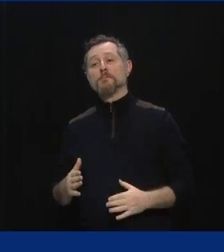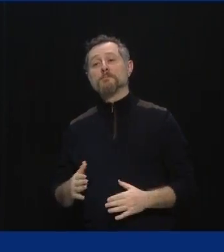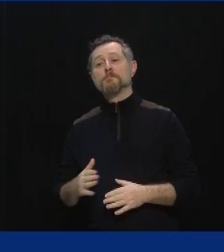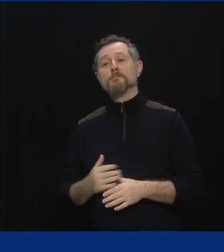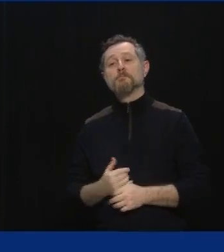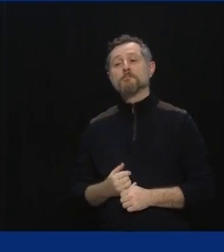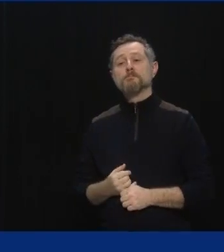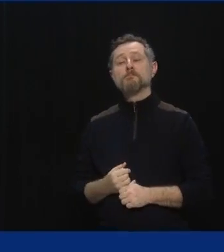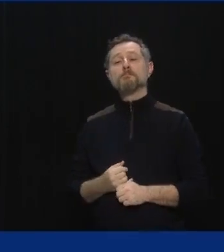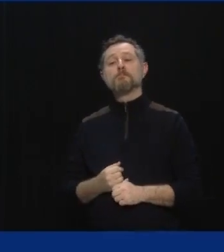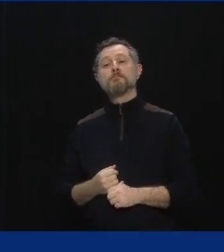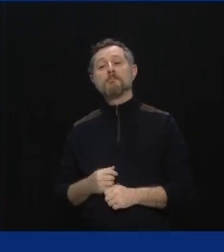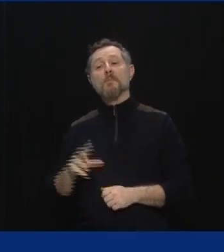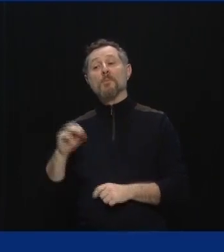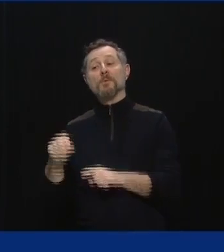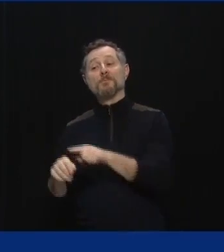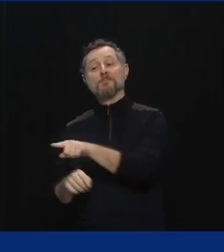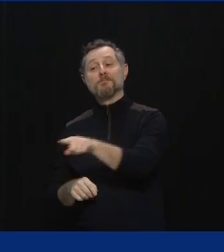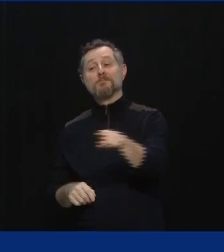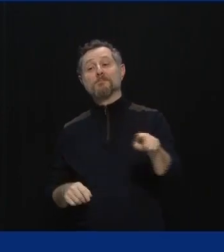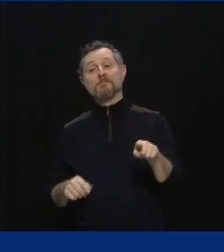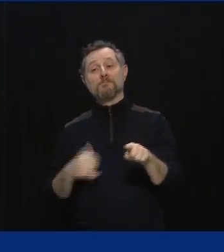equity in it,